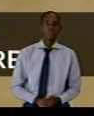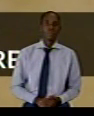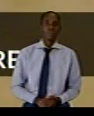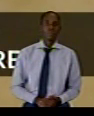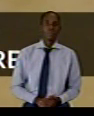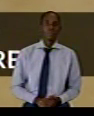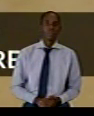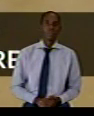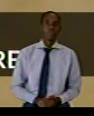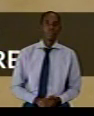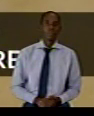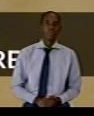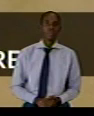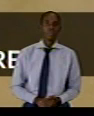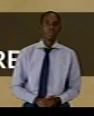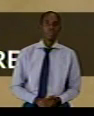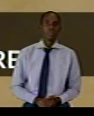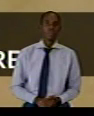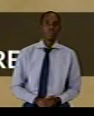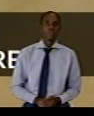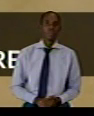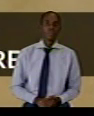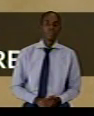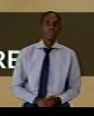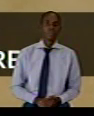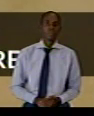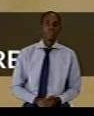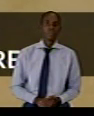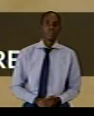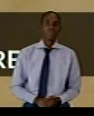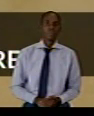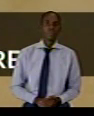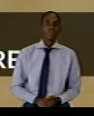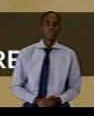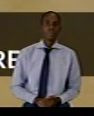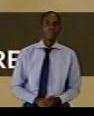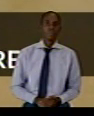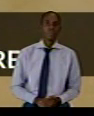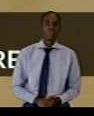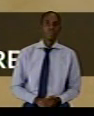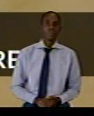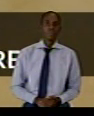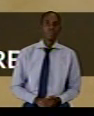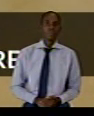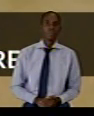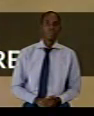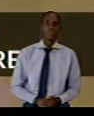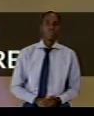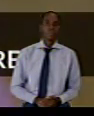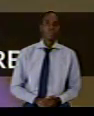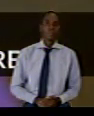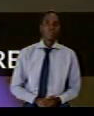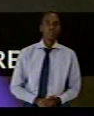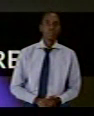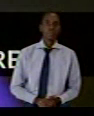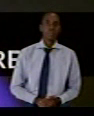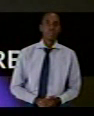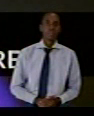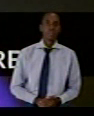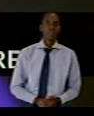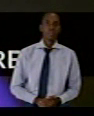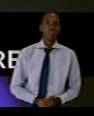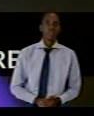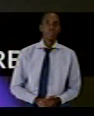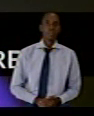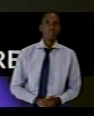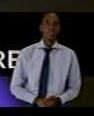Adams, life divine, change my nature into thine, move and spread